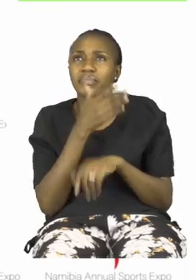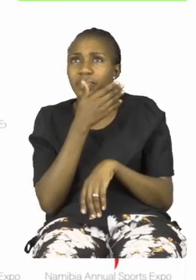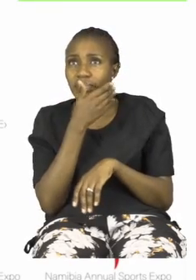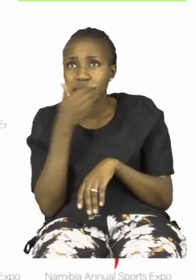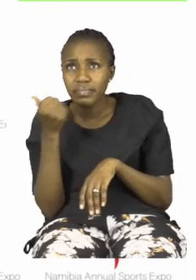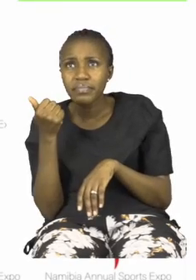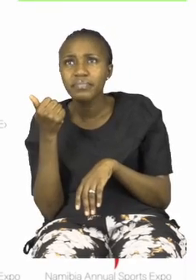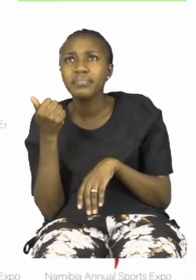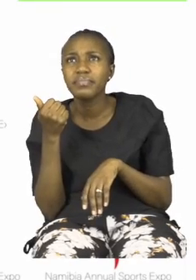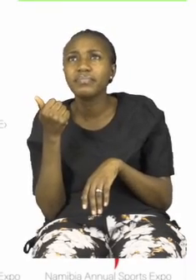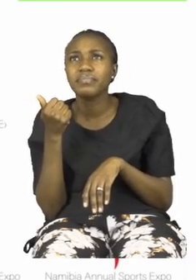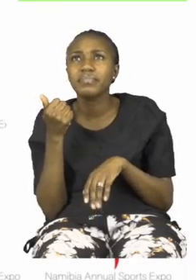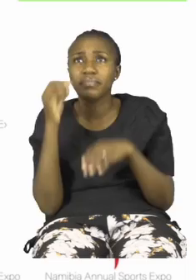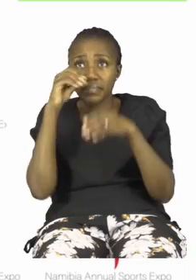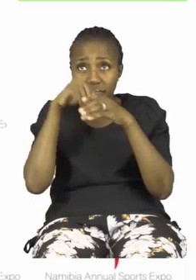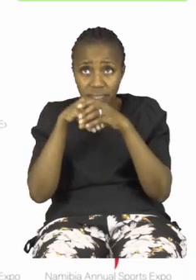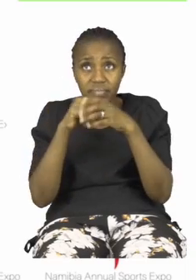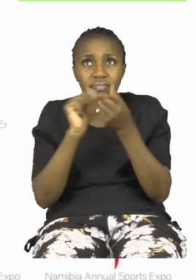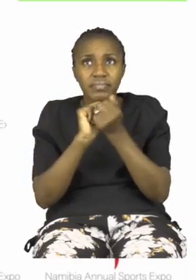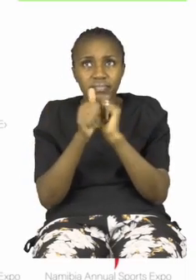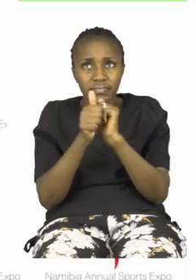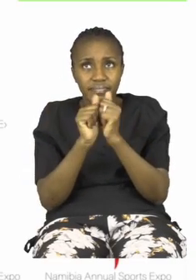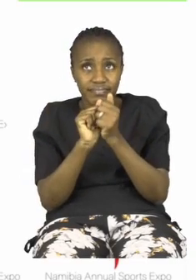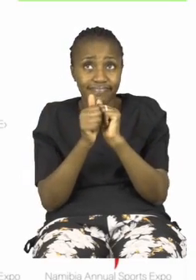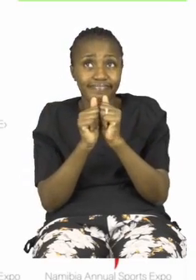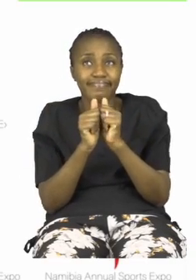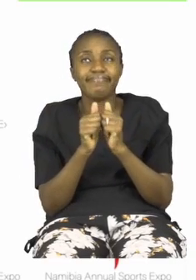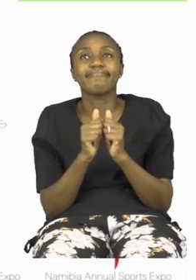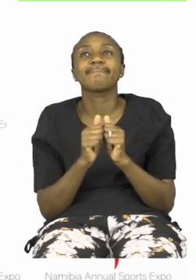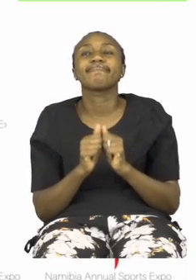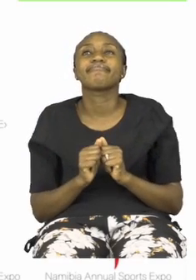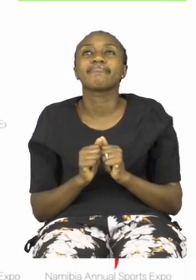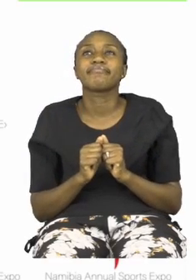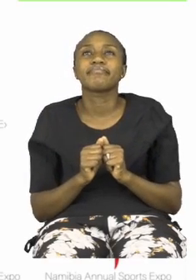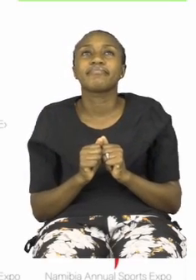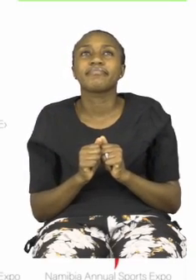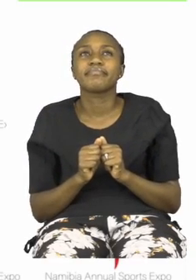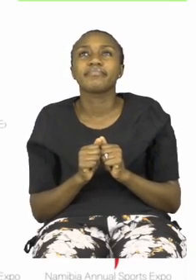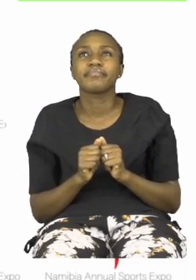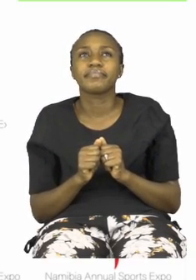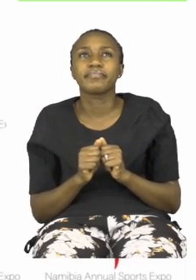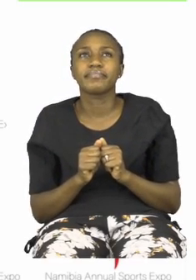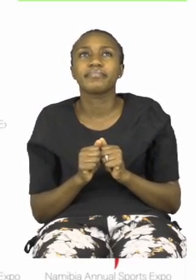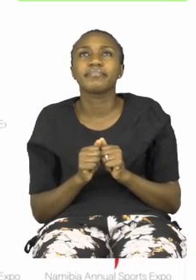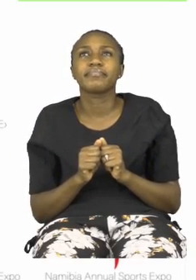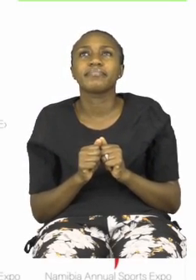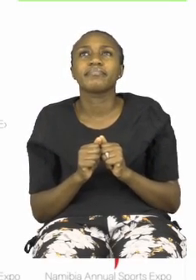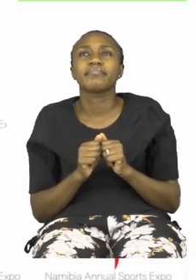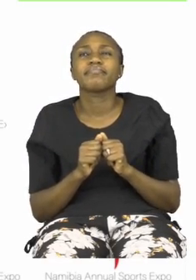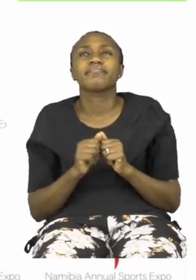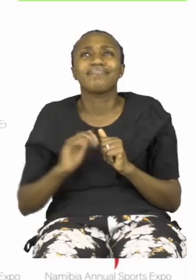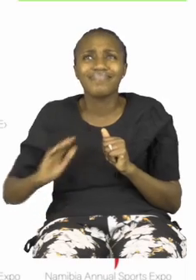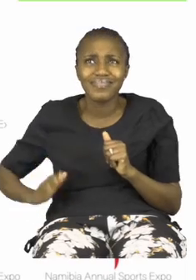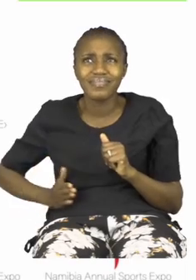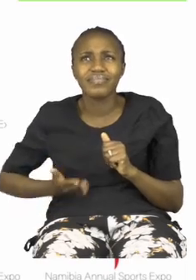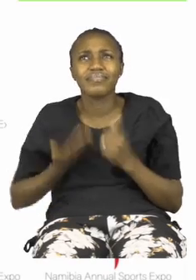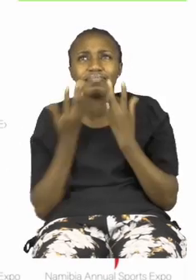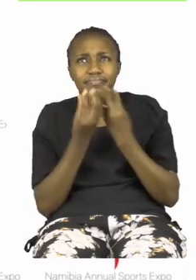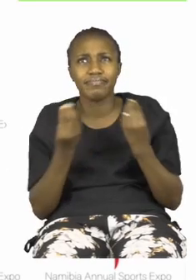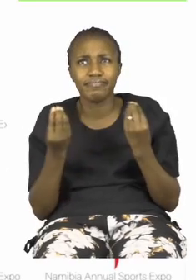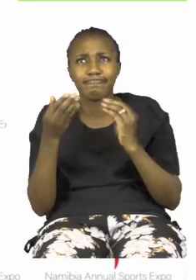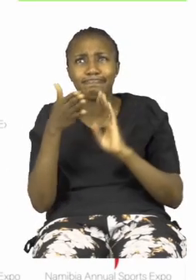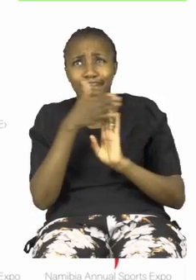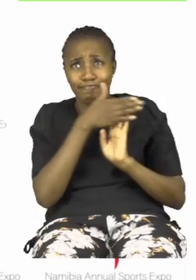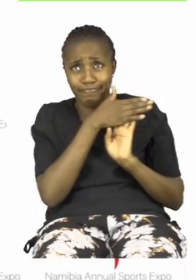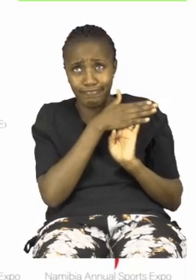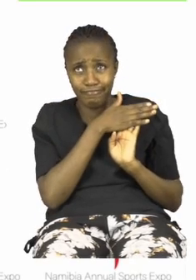can talk to, someone that's actually here that you can sometimes meet physically, because we want to get them, we want to make them feel safe, and then in time bring them out of